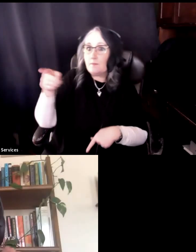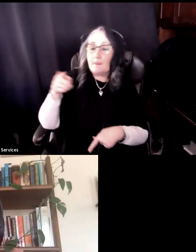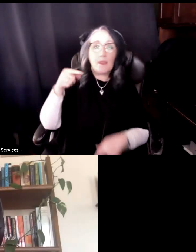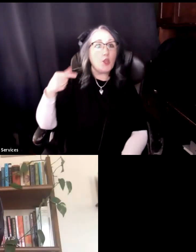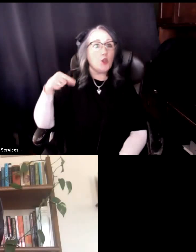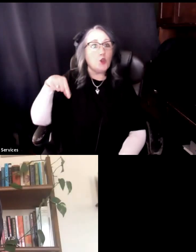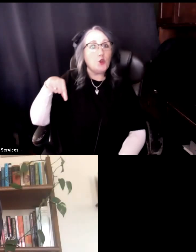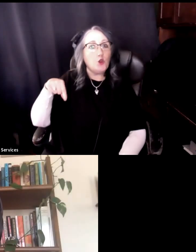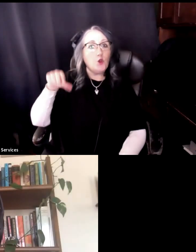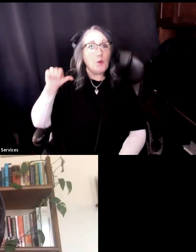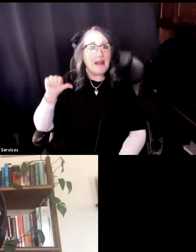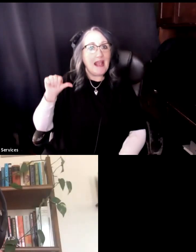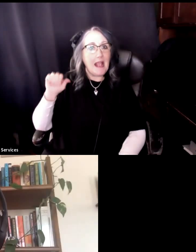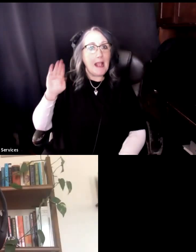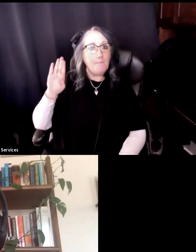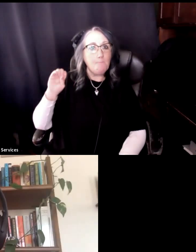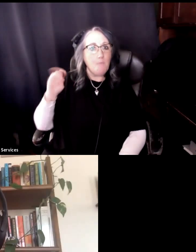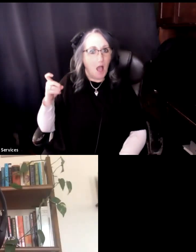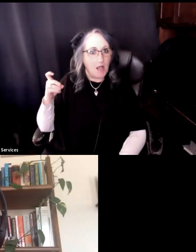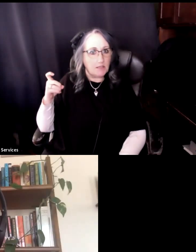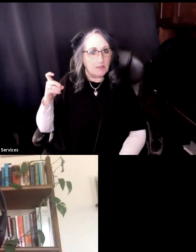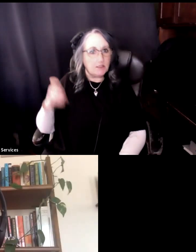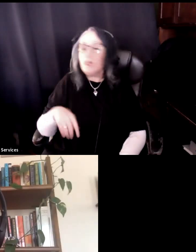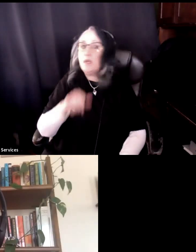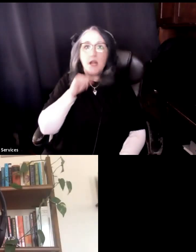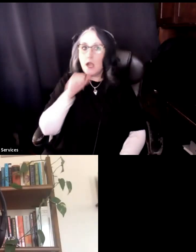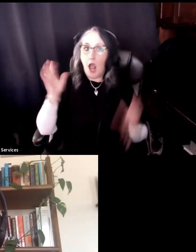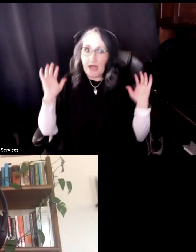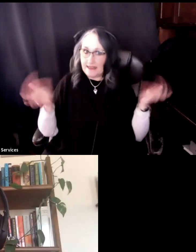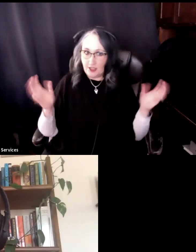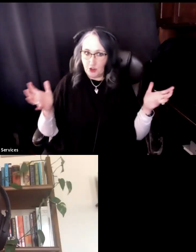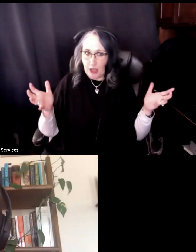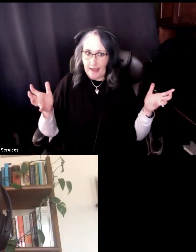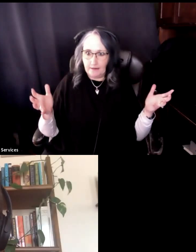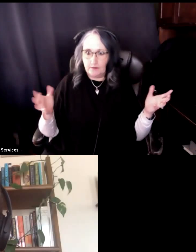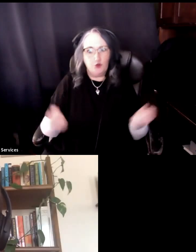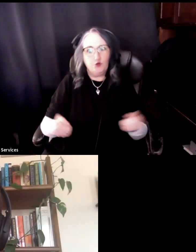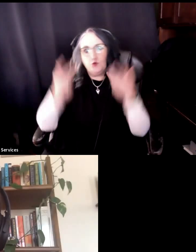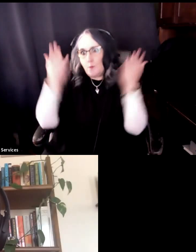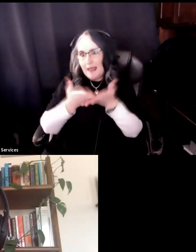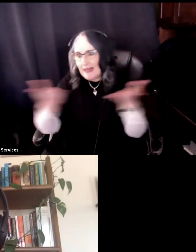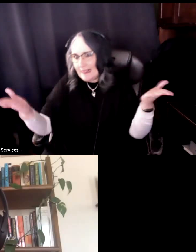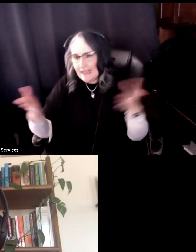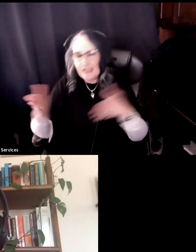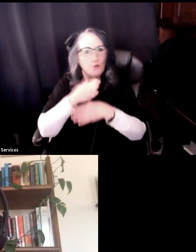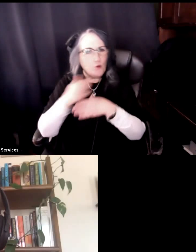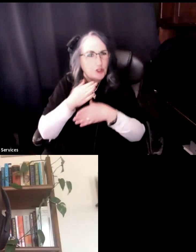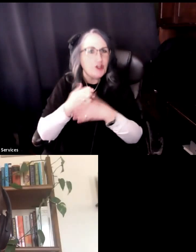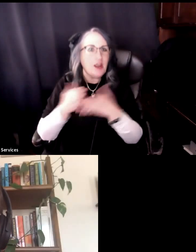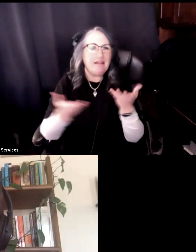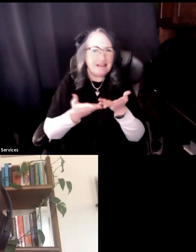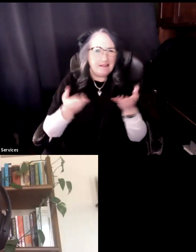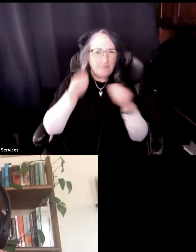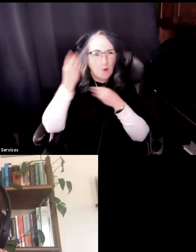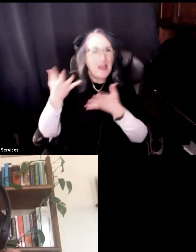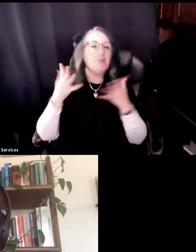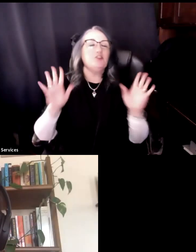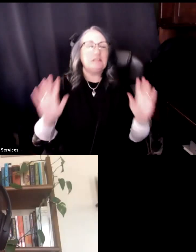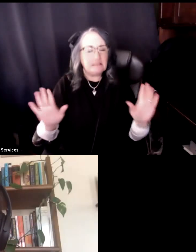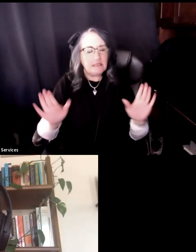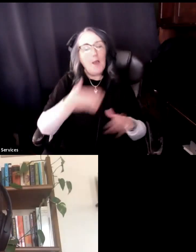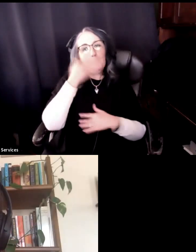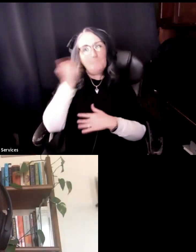box, not into the chat. The chat, it's gonna get lost just because we're getting a lot of messages and we're sharing our resources of our own. It's just much easier if